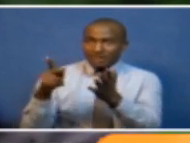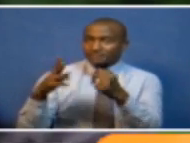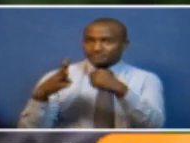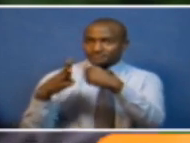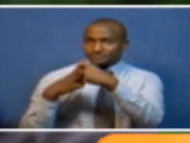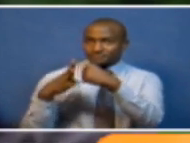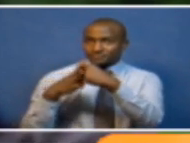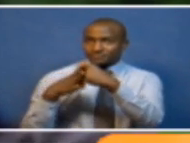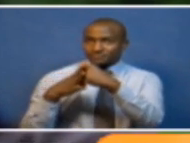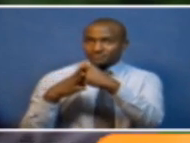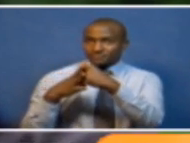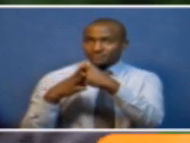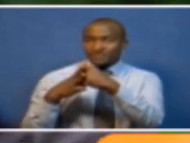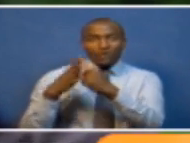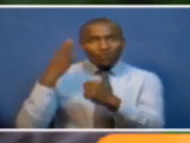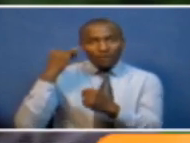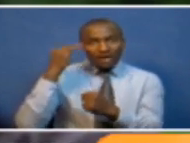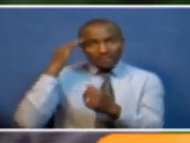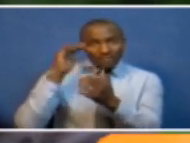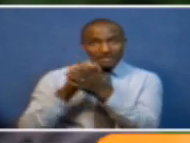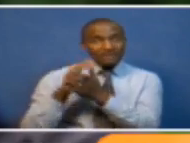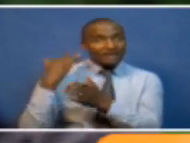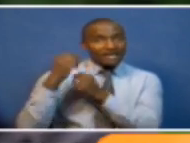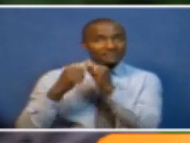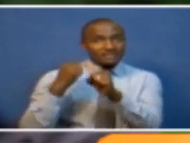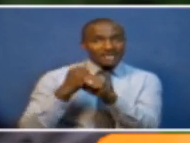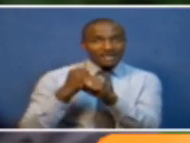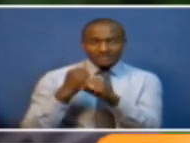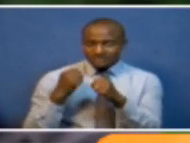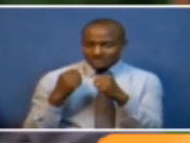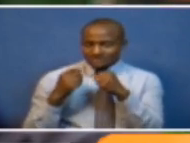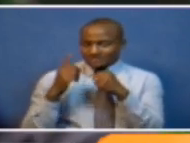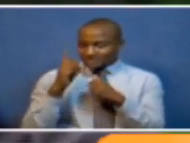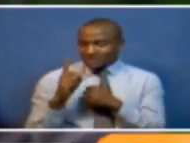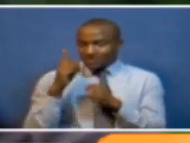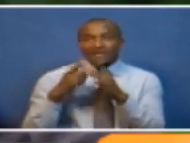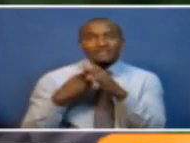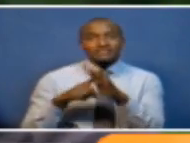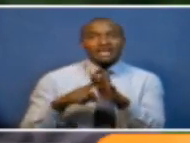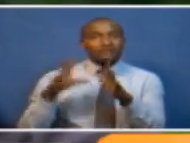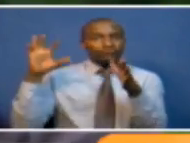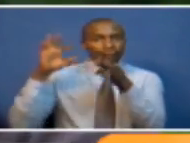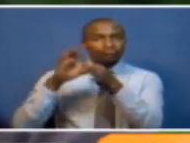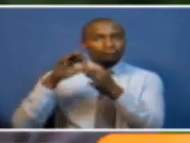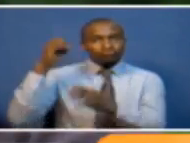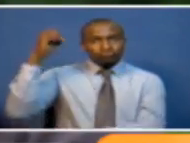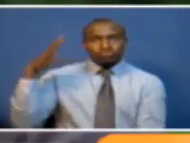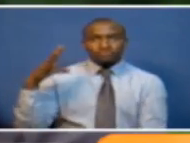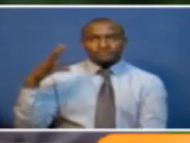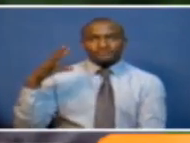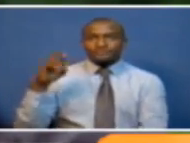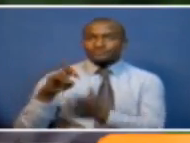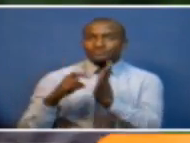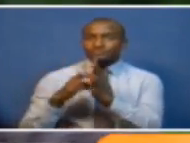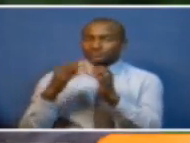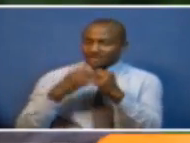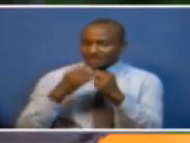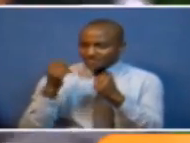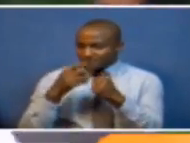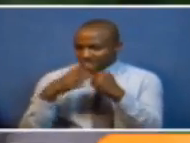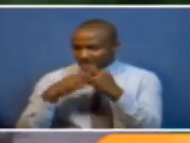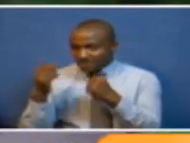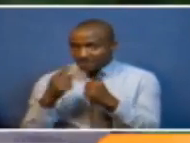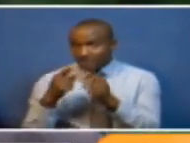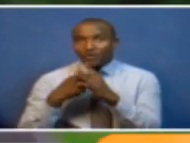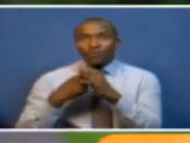the understanding was by January of last year would have begun transmission and therefore have revenues, and therefore 8 months down the road, 9 months down the road,